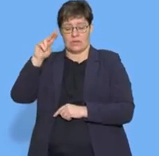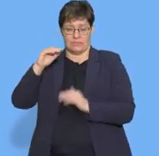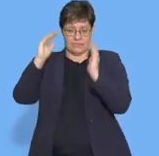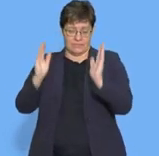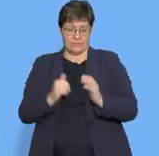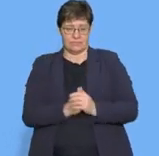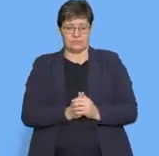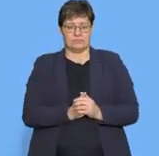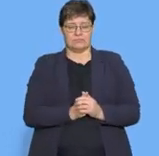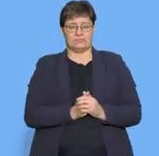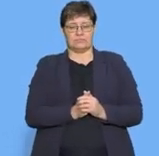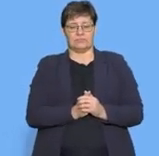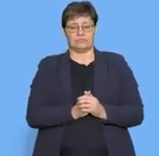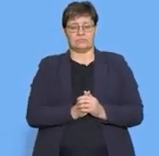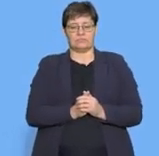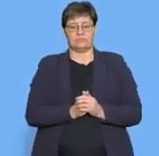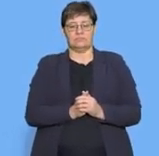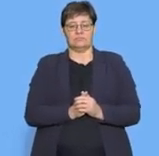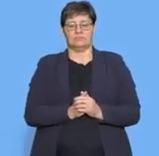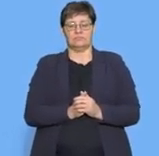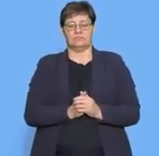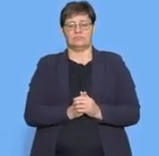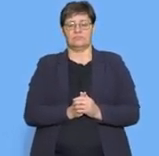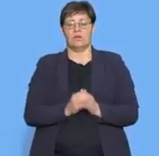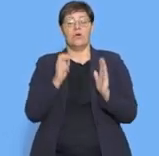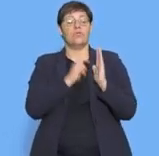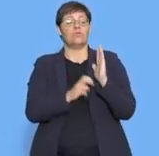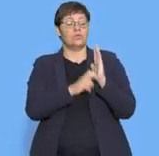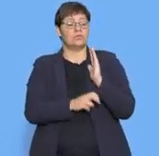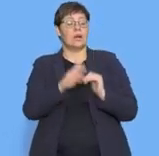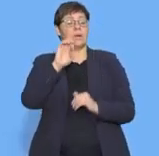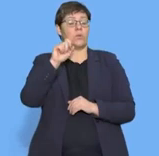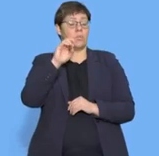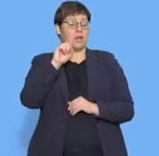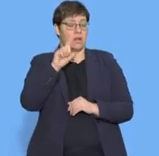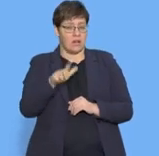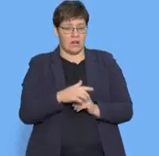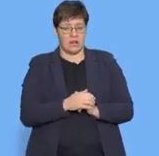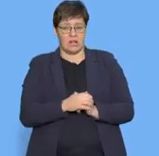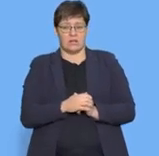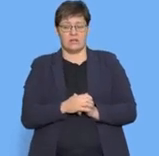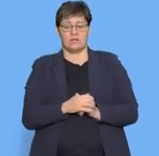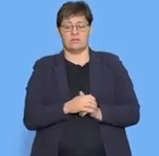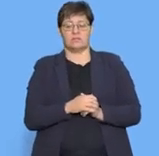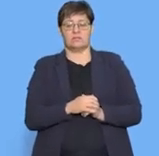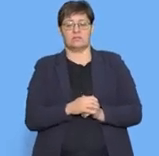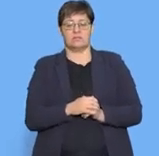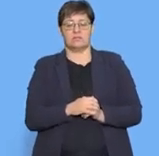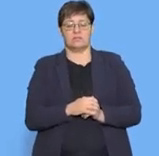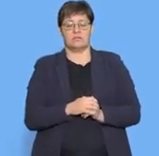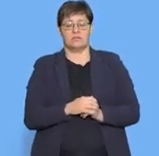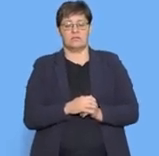of A. Okay, now we just have to square these binomials. And if you remember our rules for squaring a binomial, let me just get rid